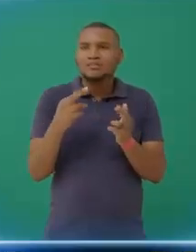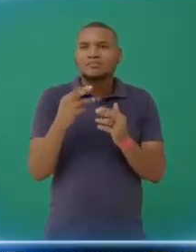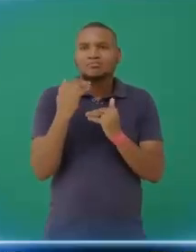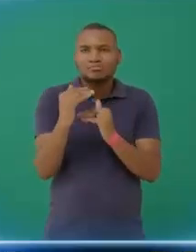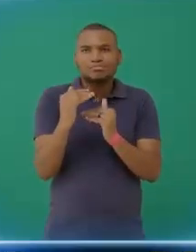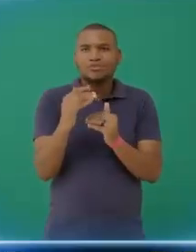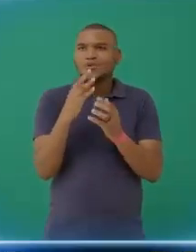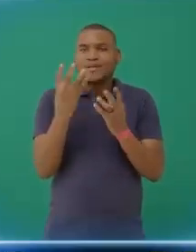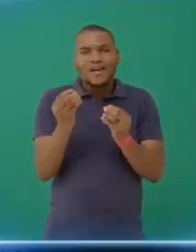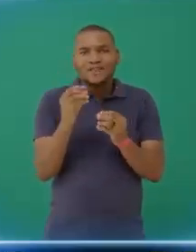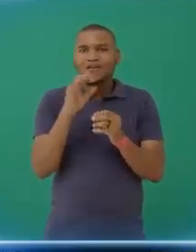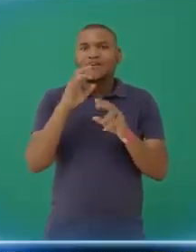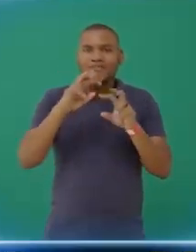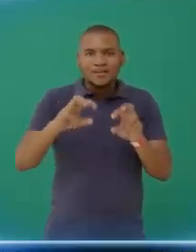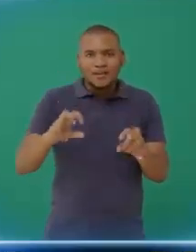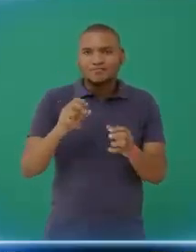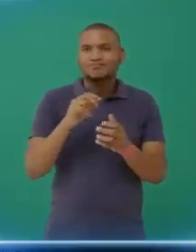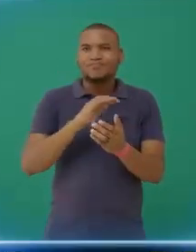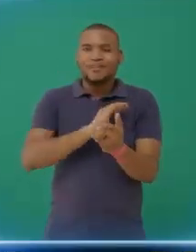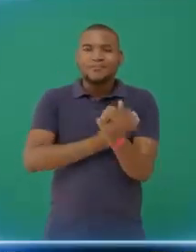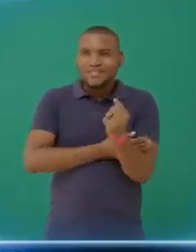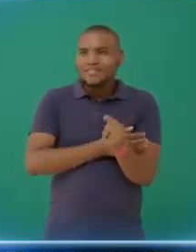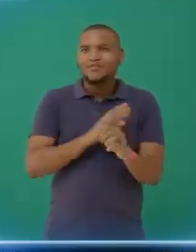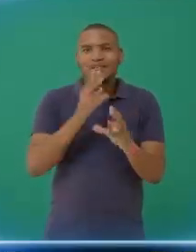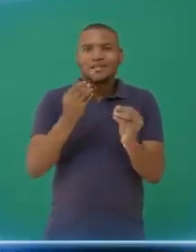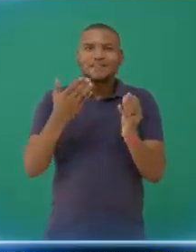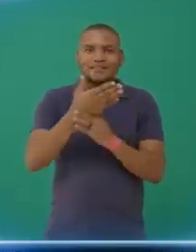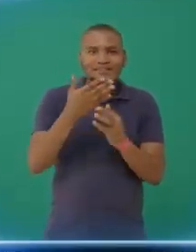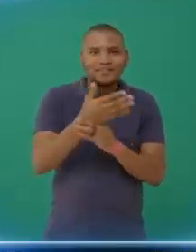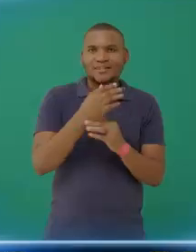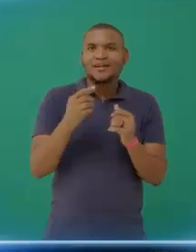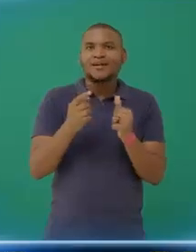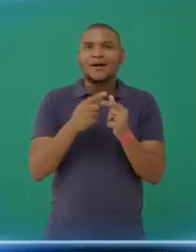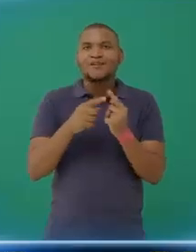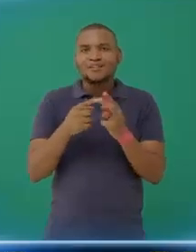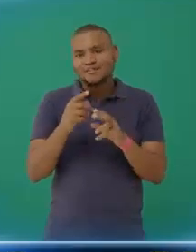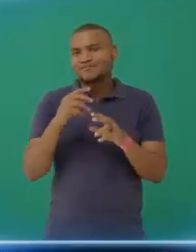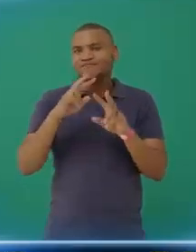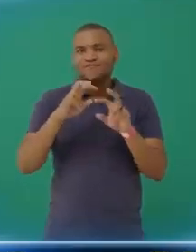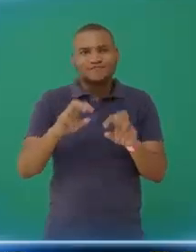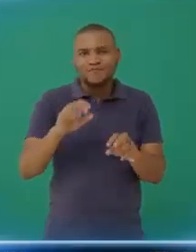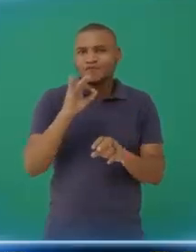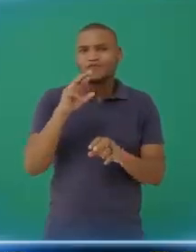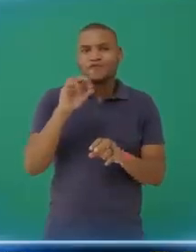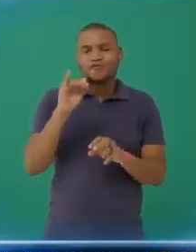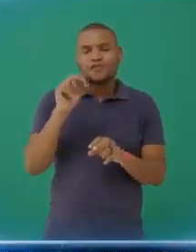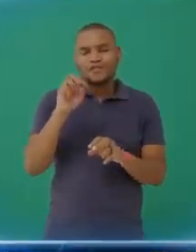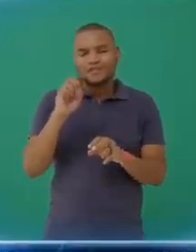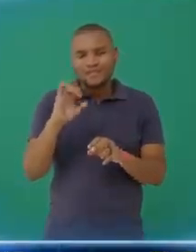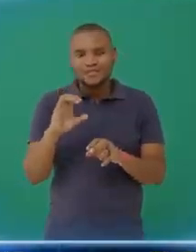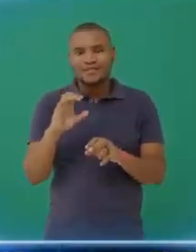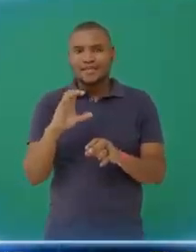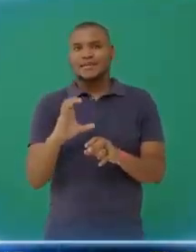forensic capabilities. They have no access to accounting forensic capabilities. They have a paucity